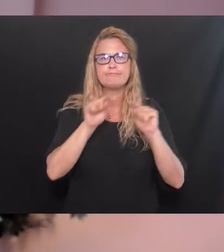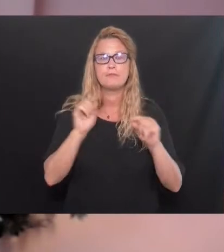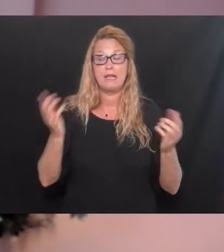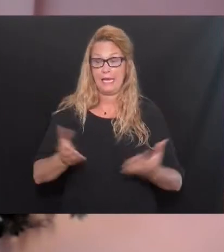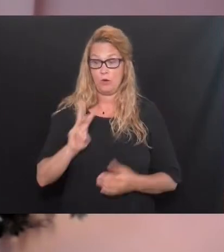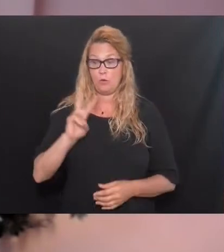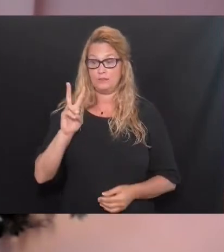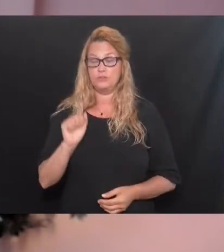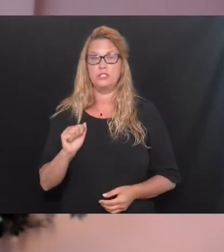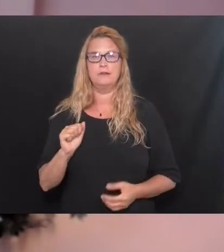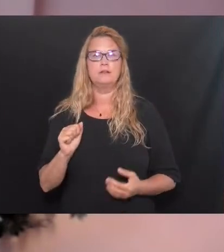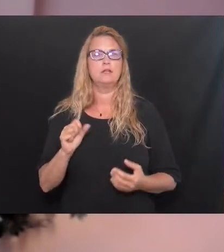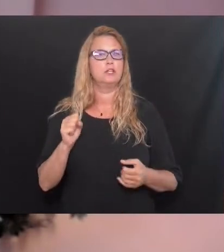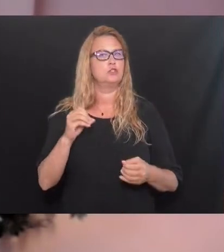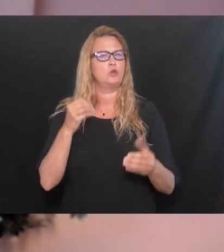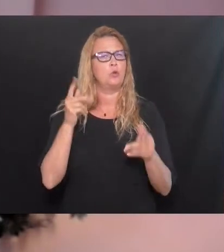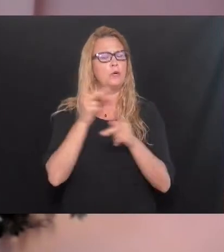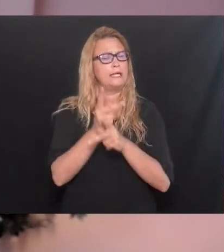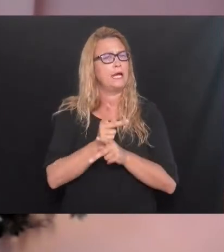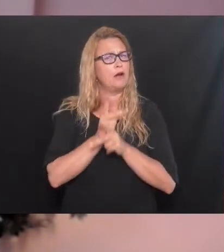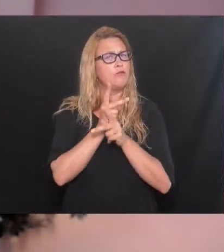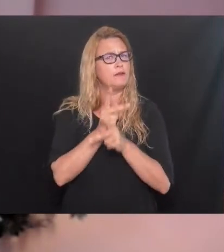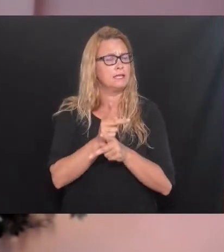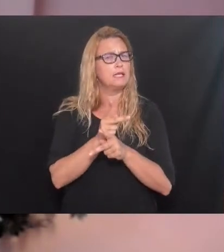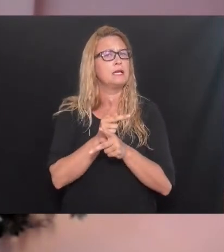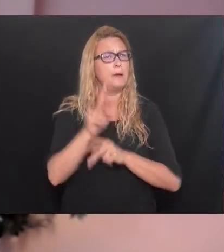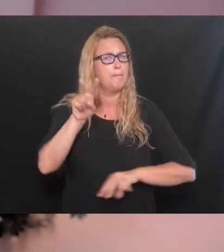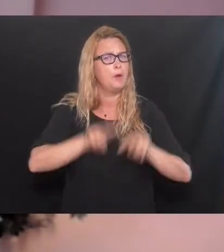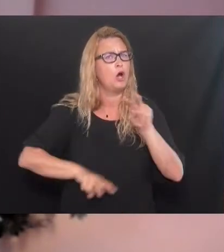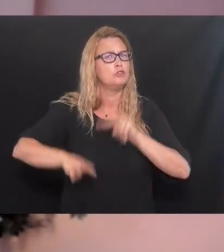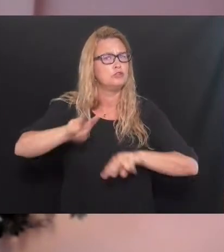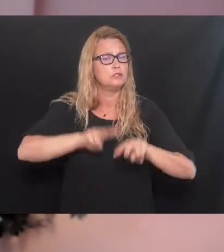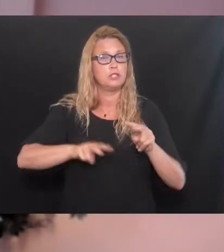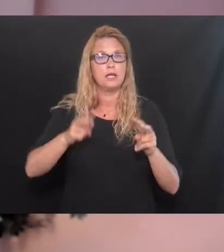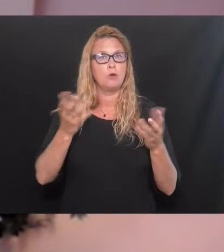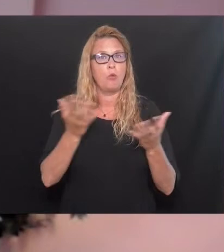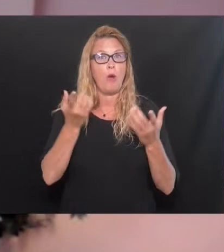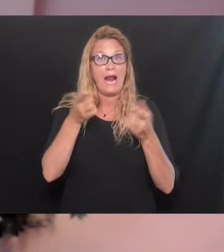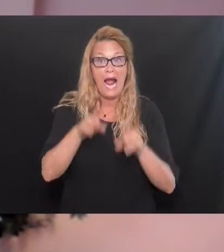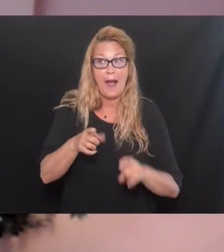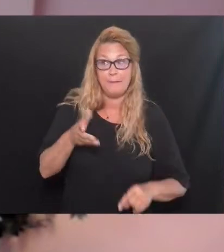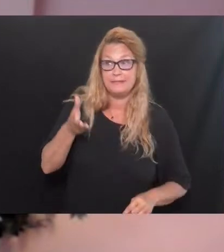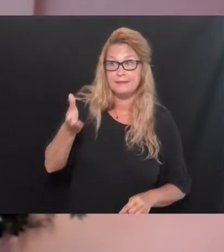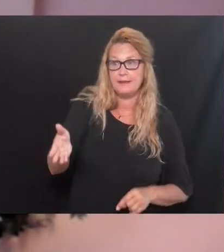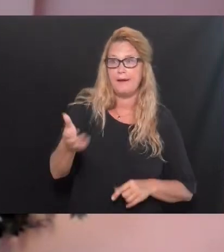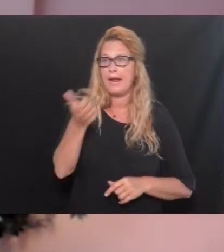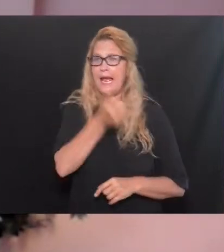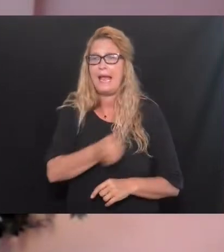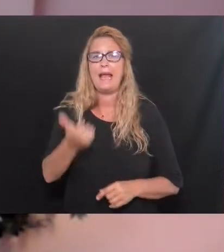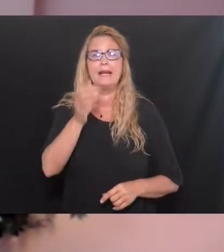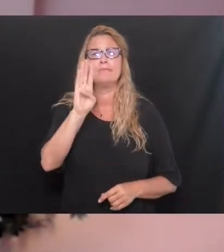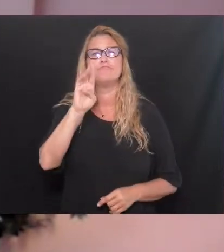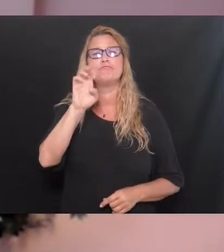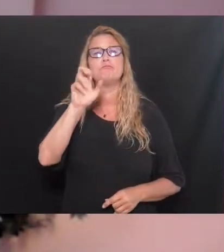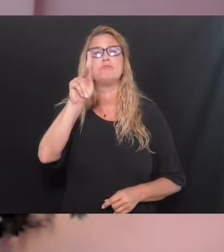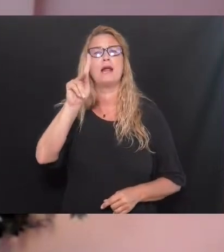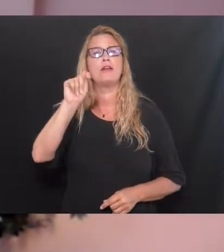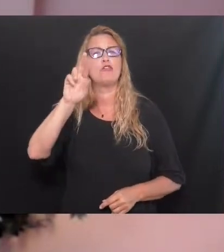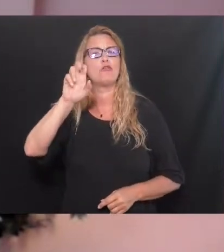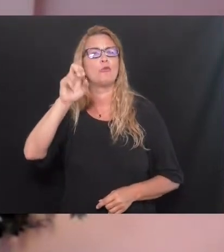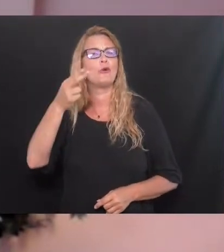West Virginia. So we're watching very carefully any breakthrough cases. Breakthrough cases are people that have been